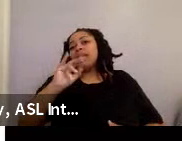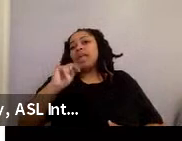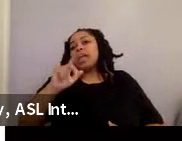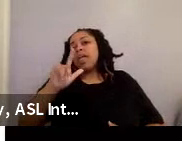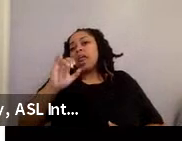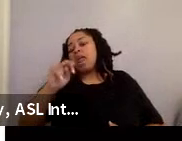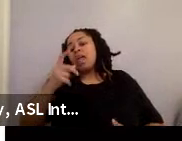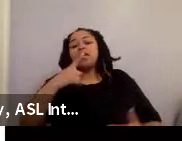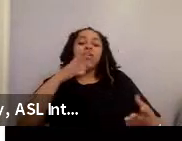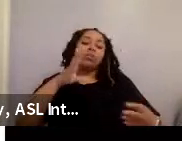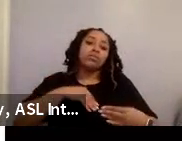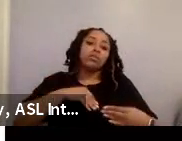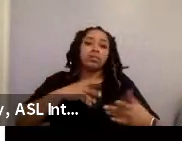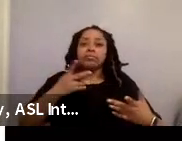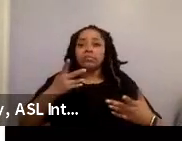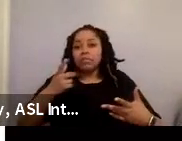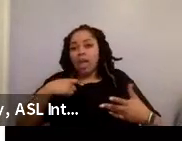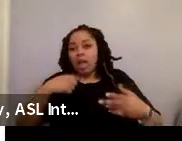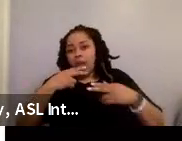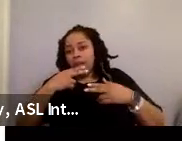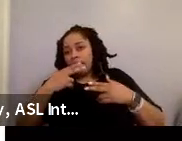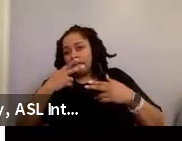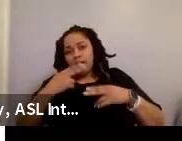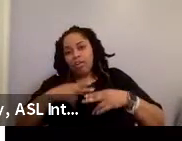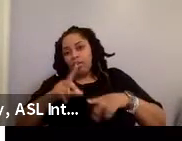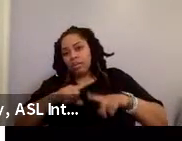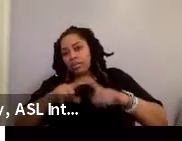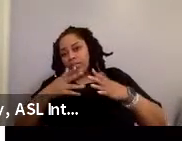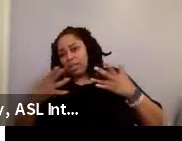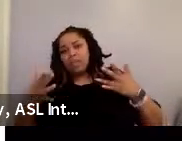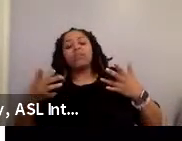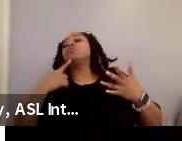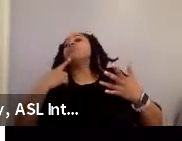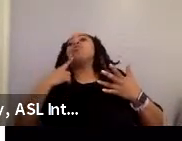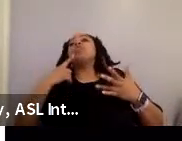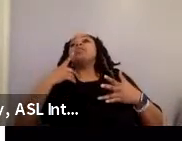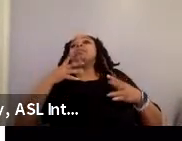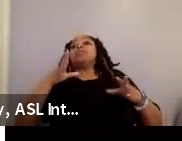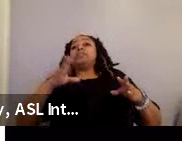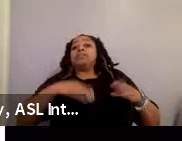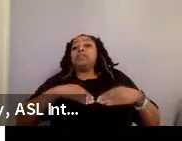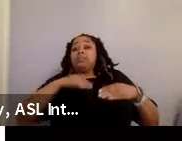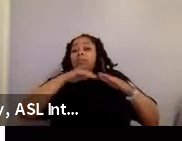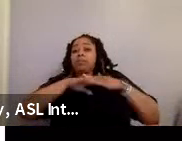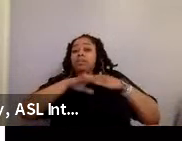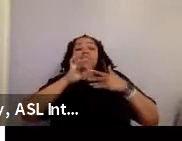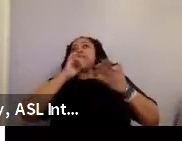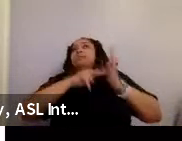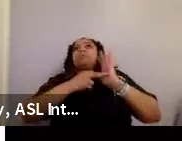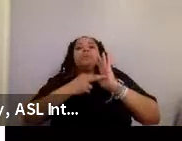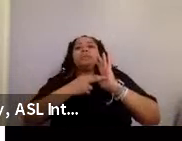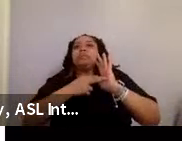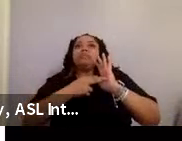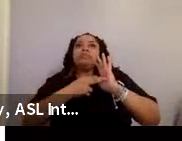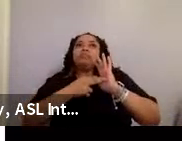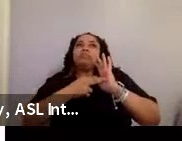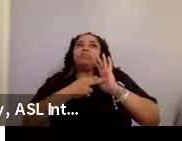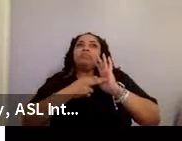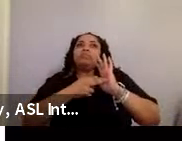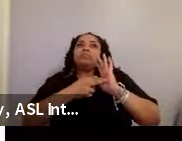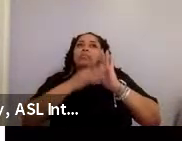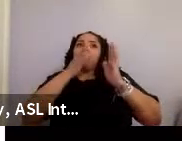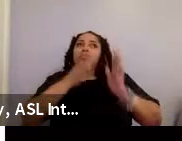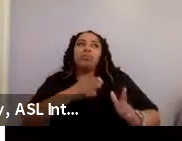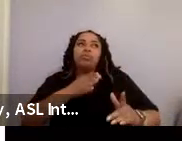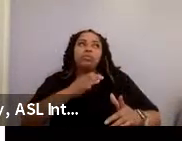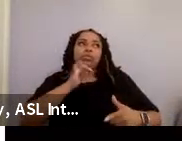call them here caveats. So conforming with the accessibility standards doesn't guarantee that somebody who cannot